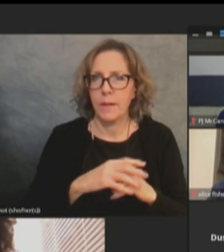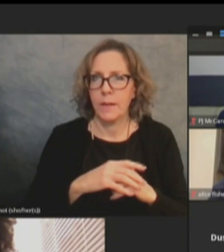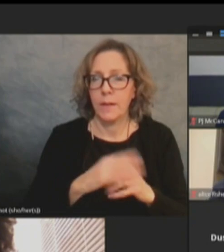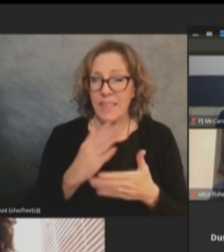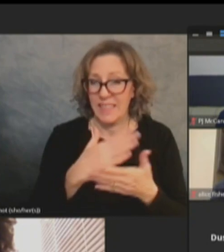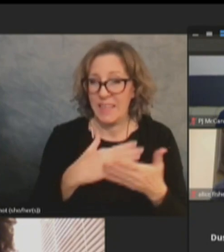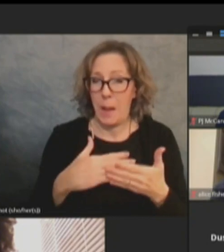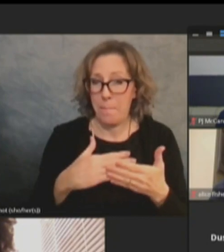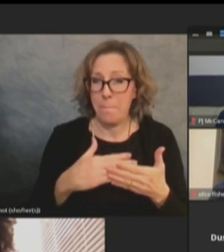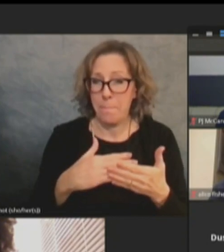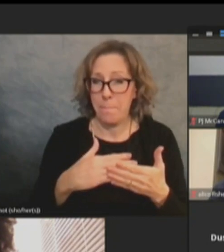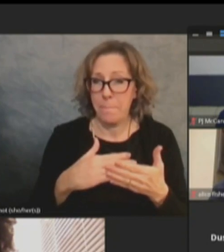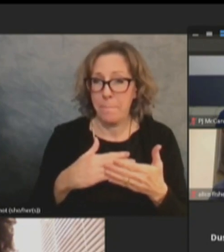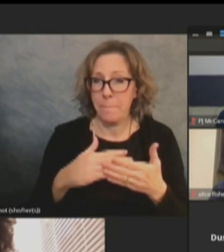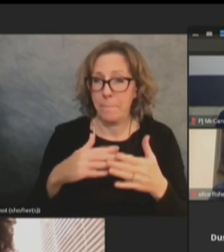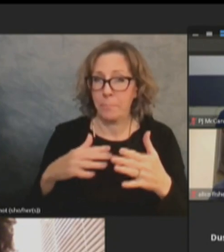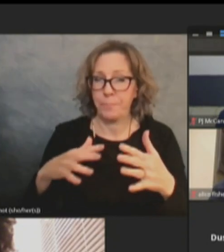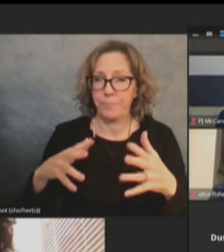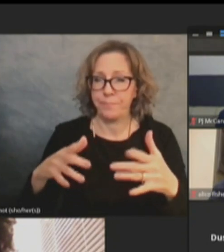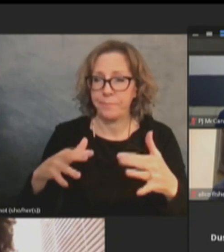cultural and ethnic